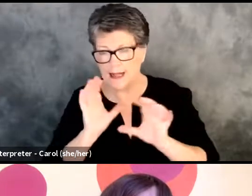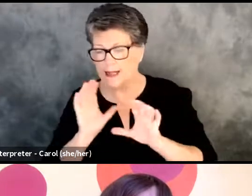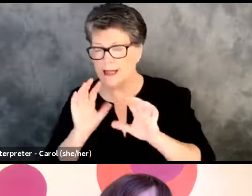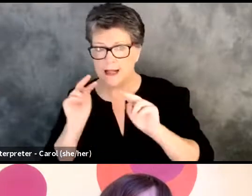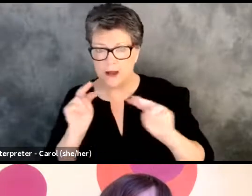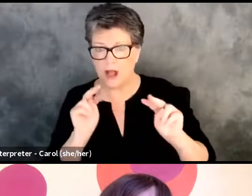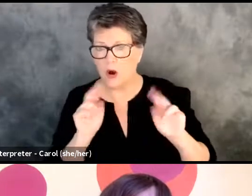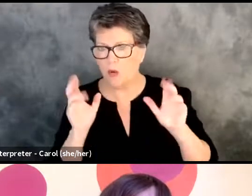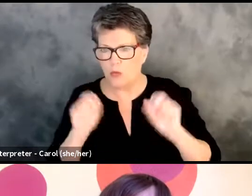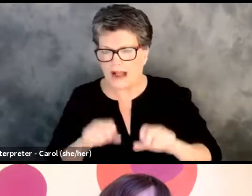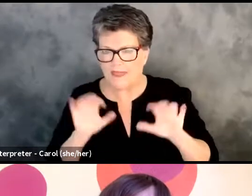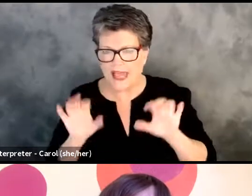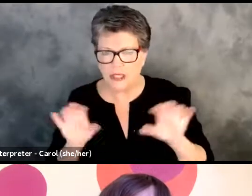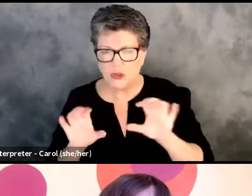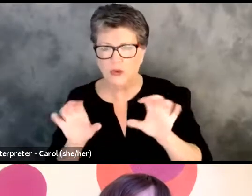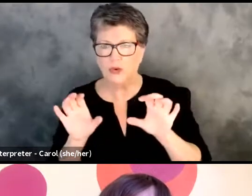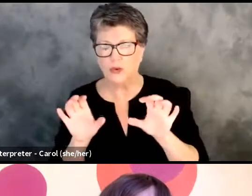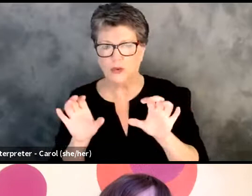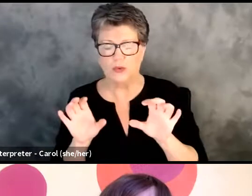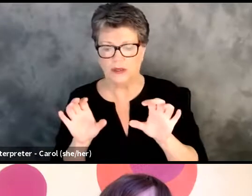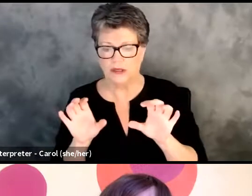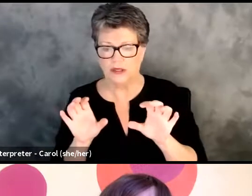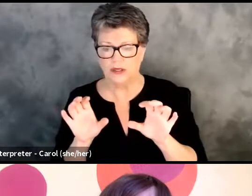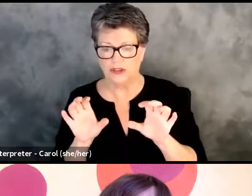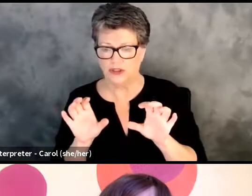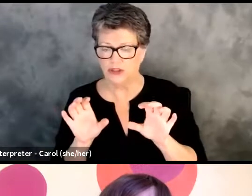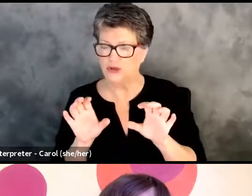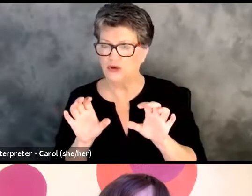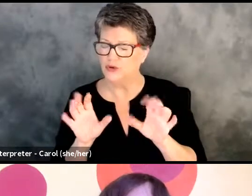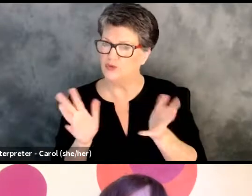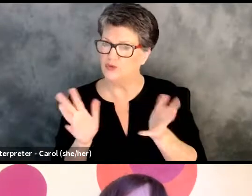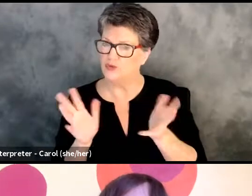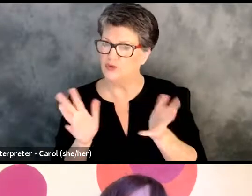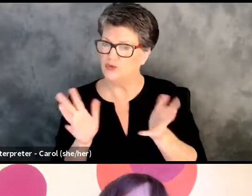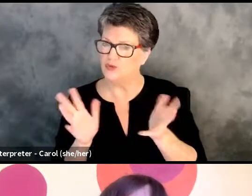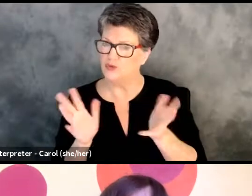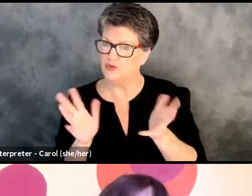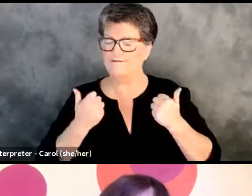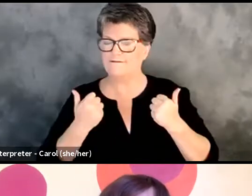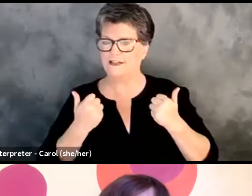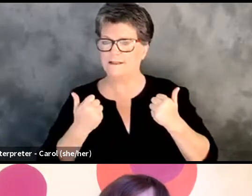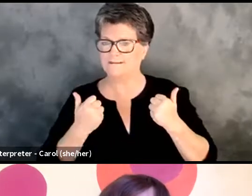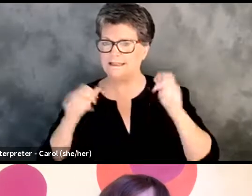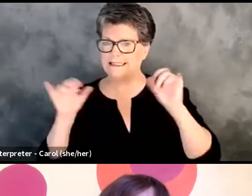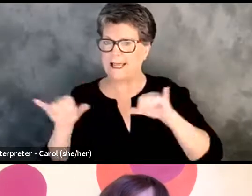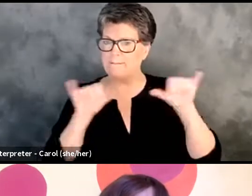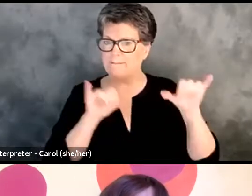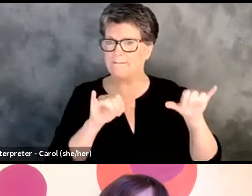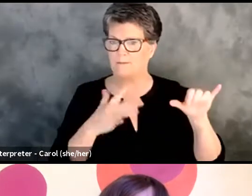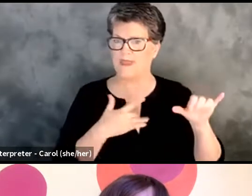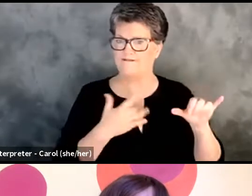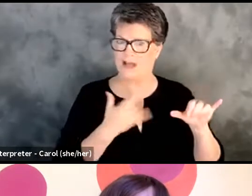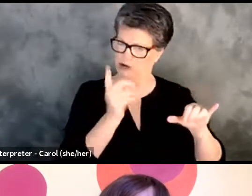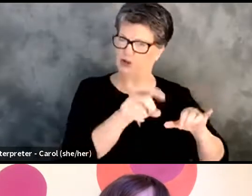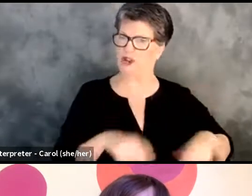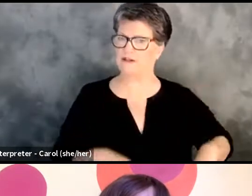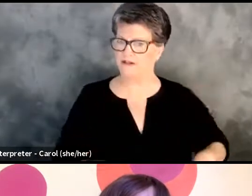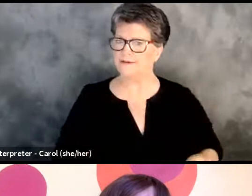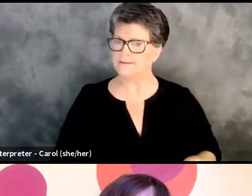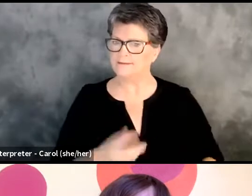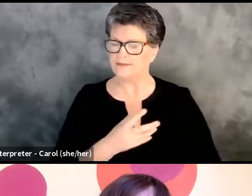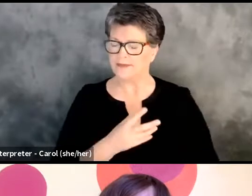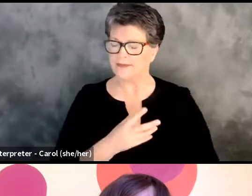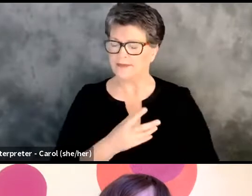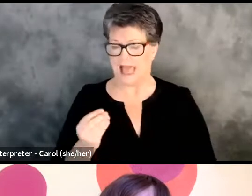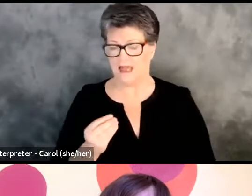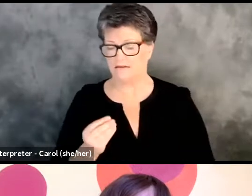could be doing to enable me to live my life as they felt it should be. And they didn't